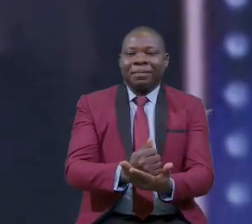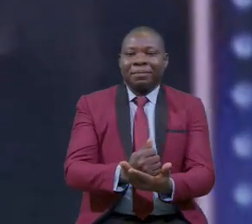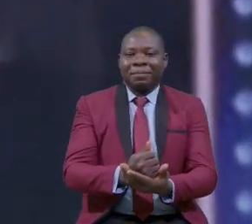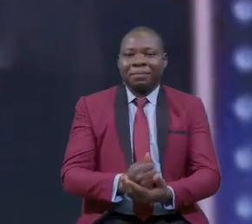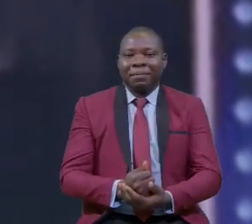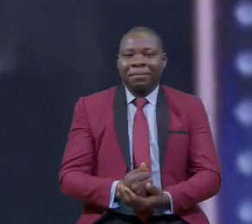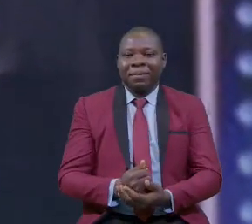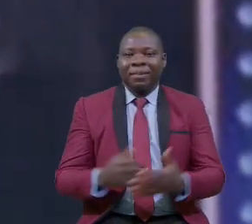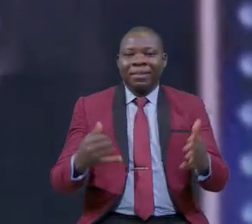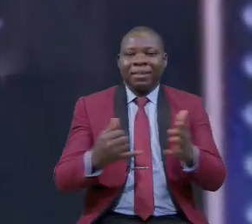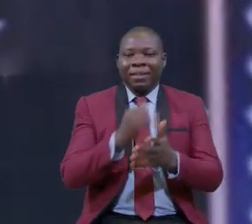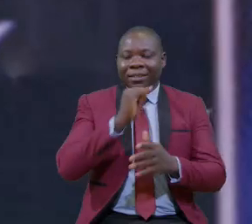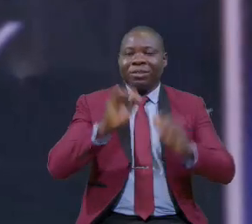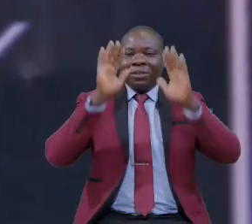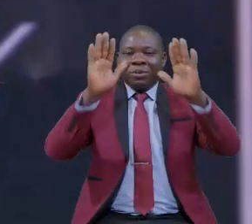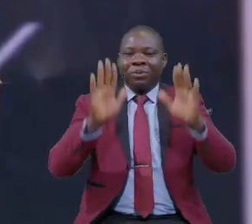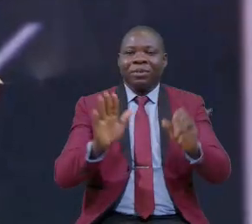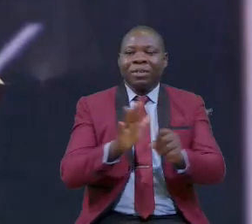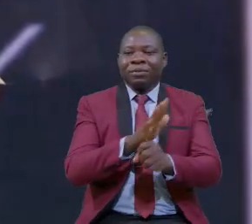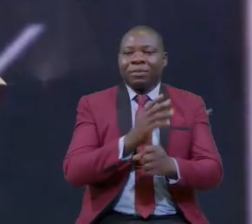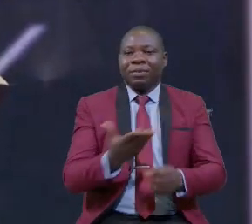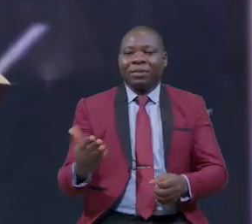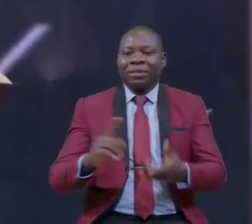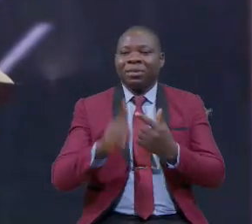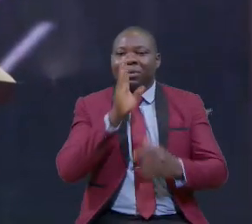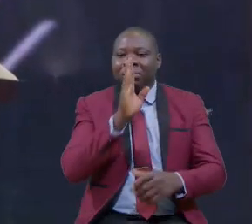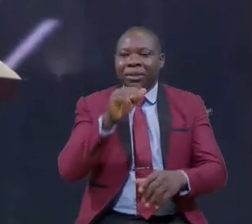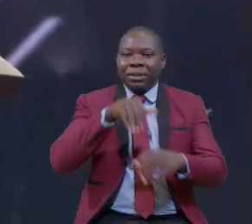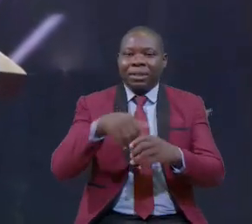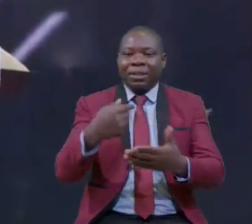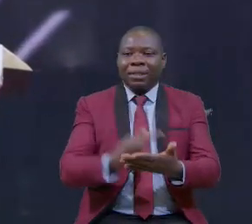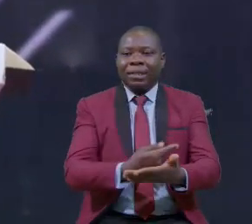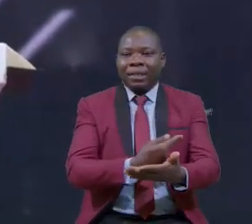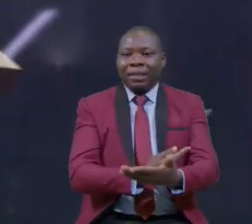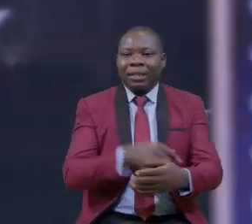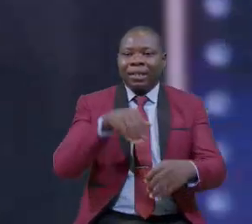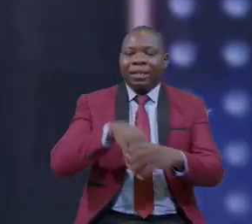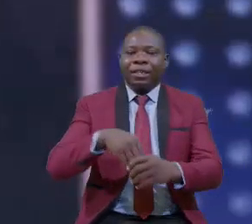It's a wonderful scene to be in Ghana, in Kumasi,